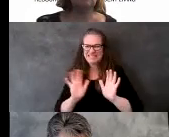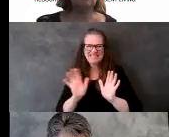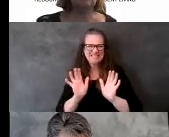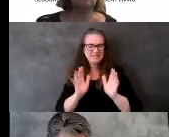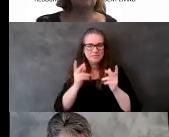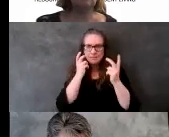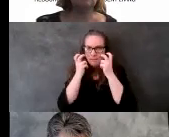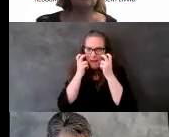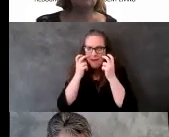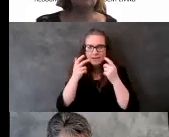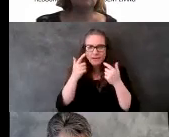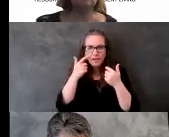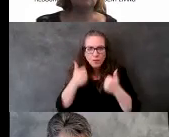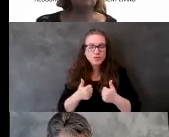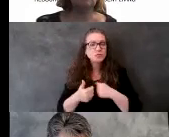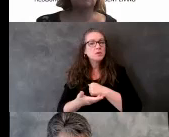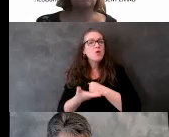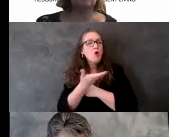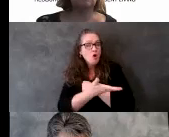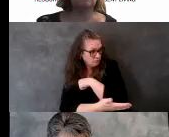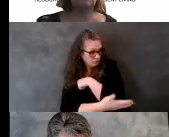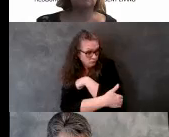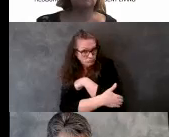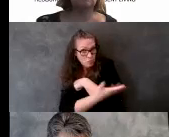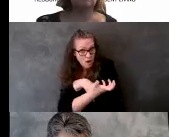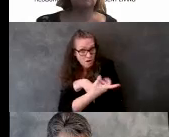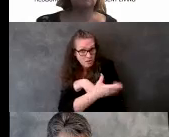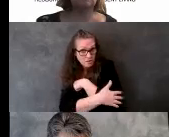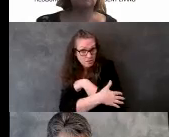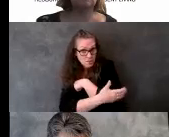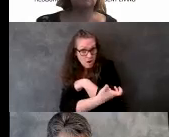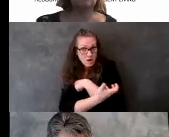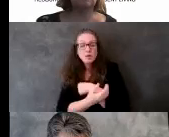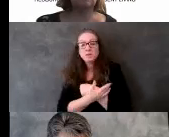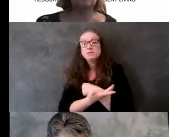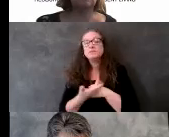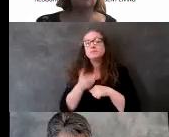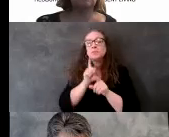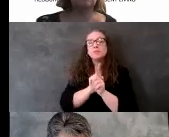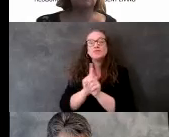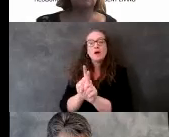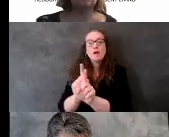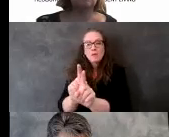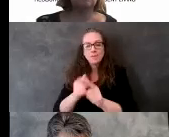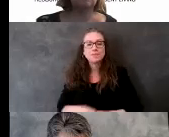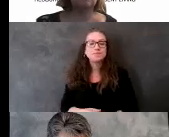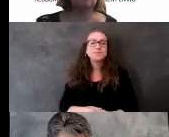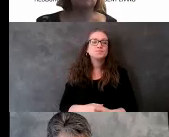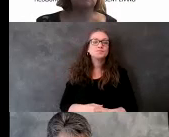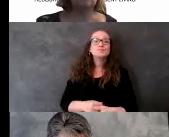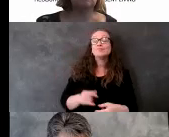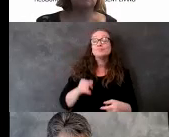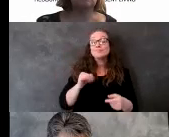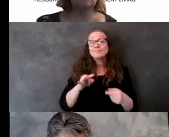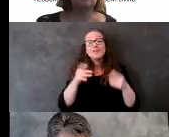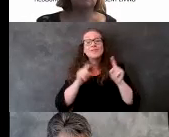vision. Offer them your elbow and they will follow your movements. Describe your activities during interaction.